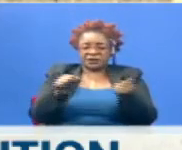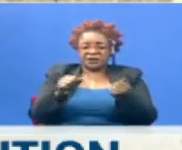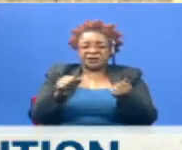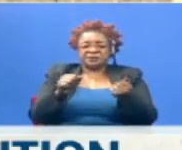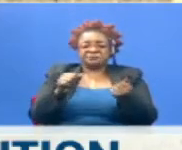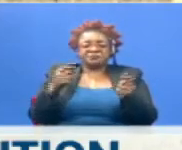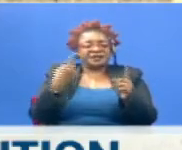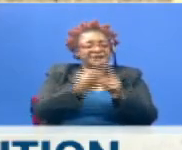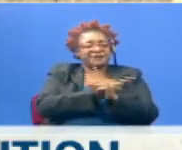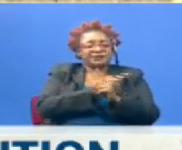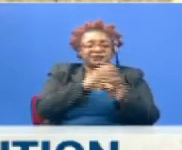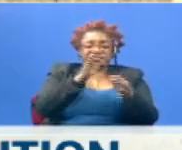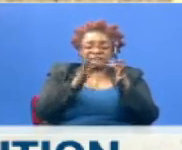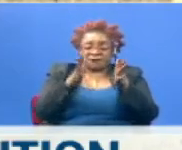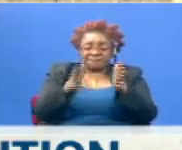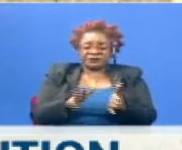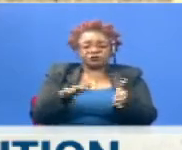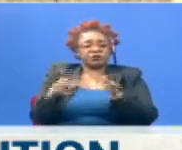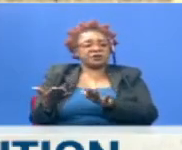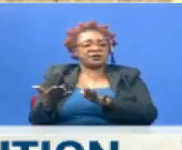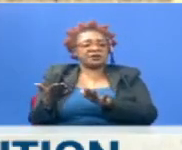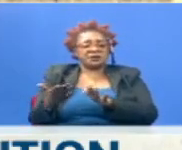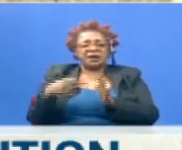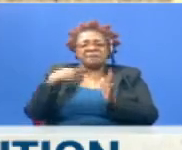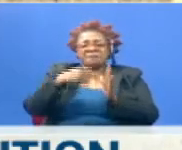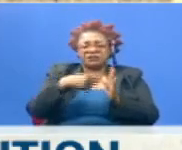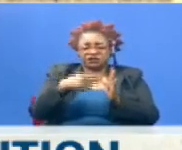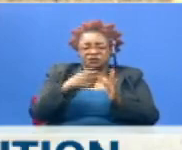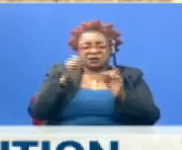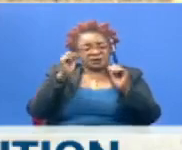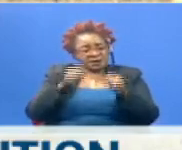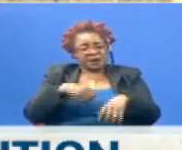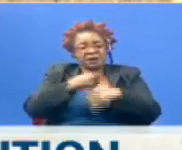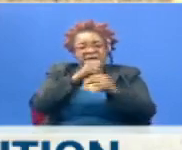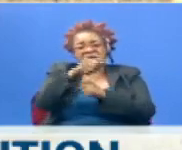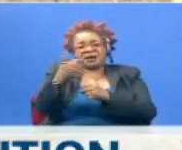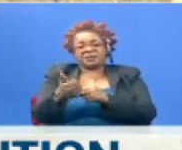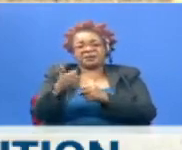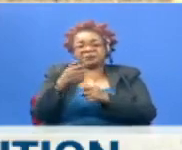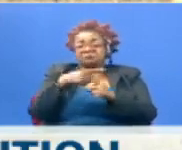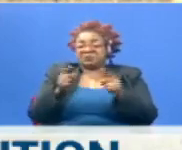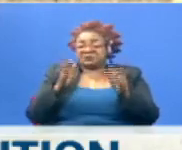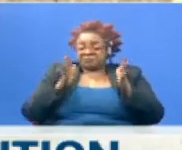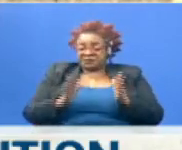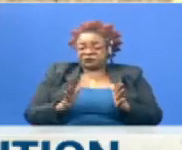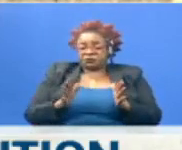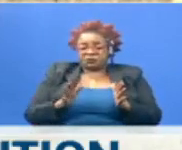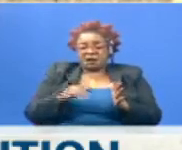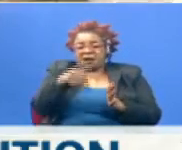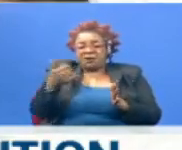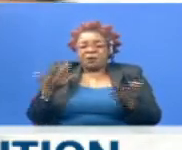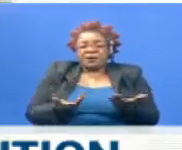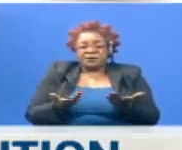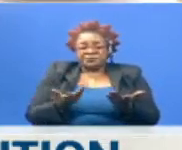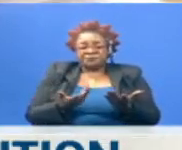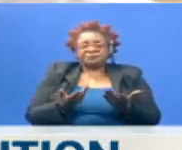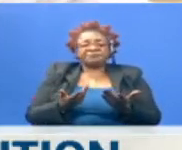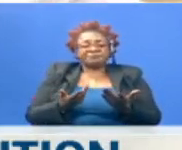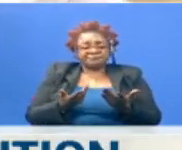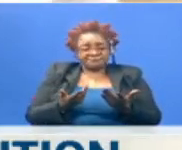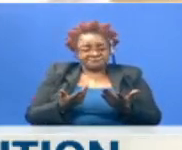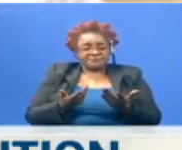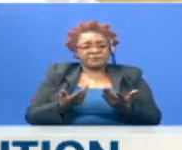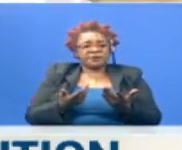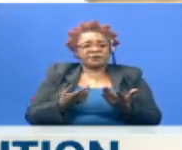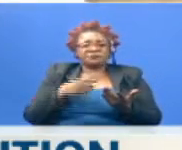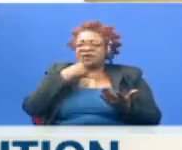from a person being killed. You know, a machine you can replace, but human life no. So this is something that will save a lot of lives. I wonder what you were